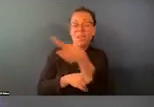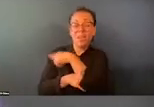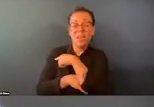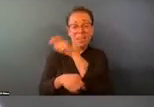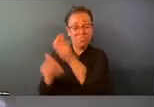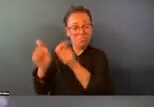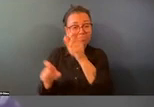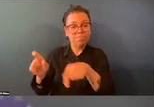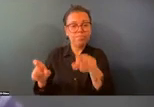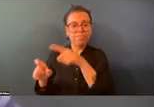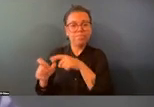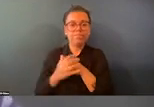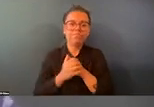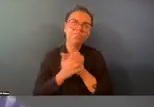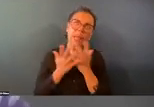women,